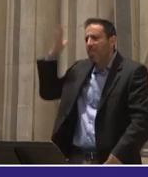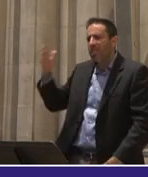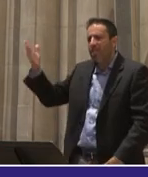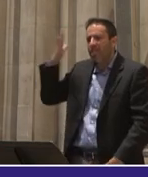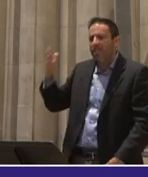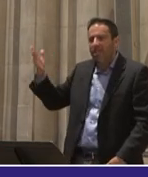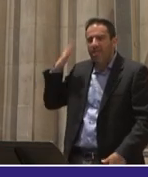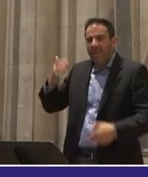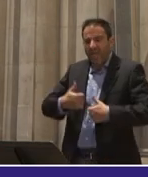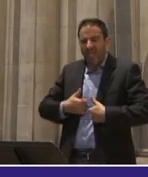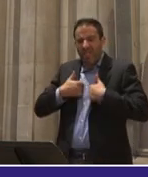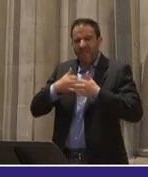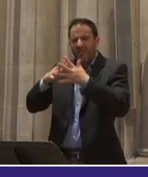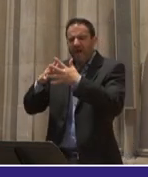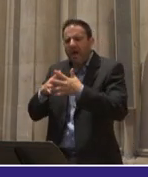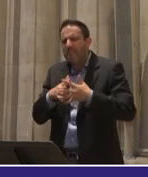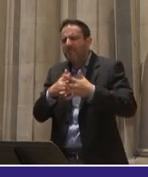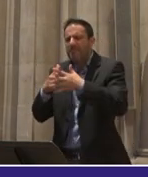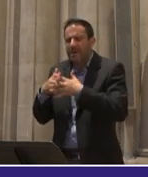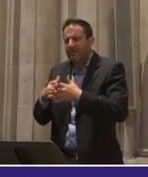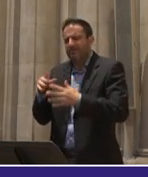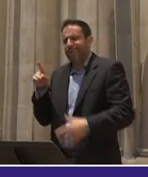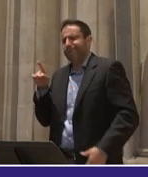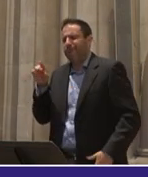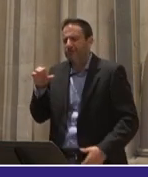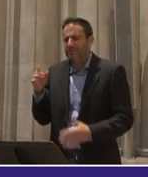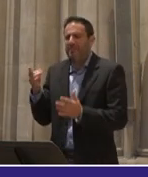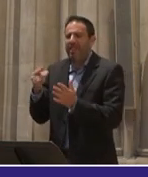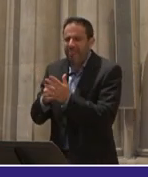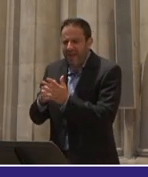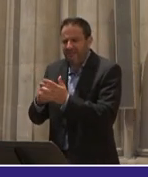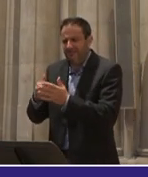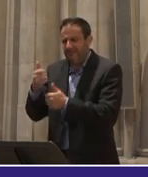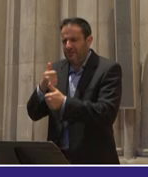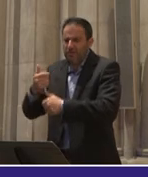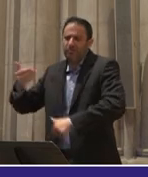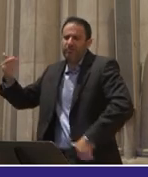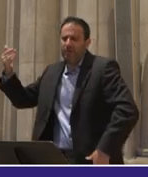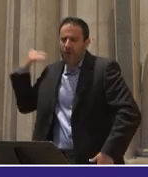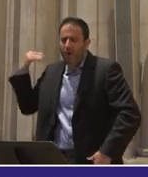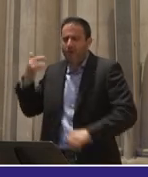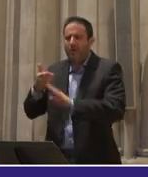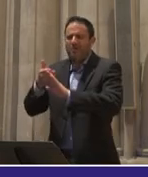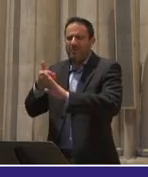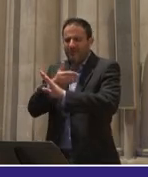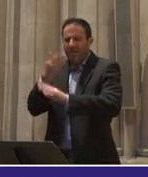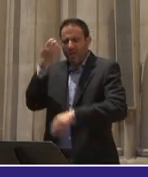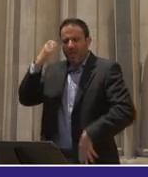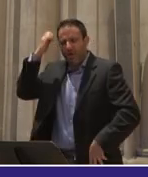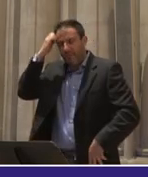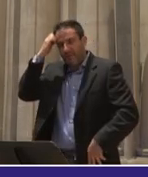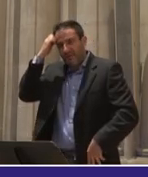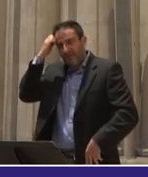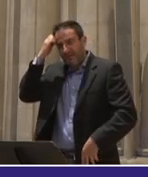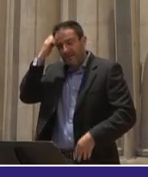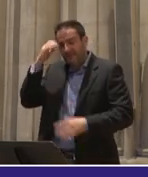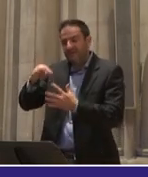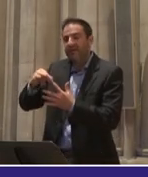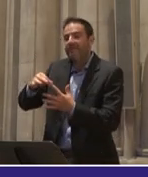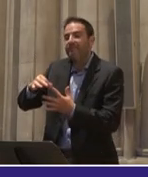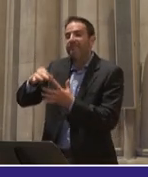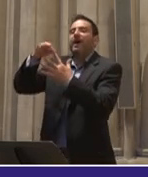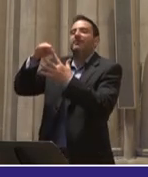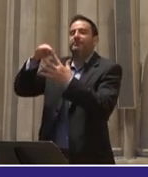in the Americas centuries, if not millennia, before Europeans discovered what was for